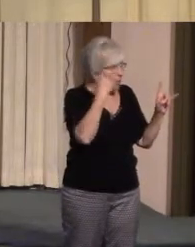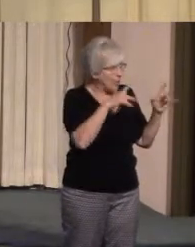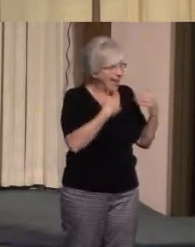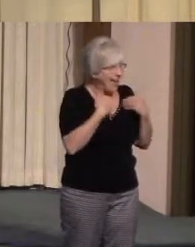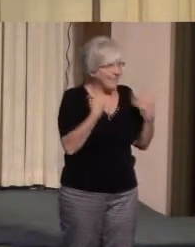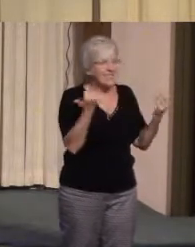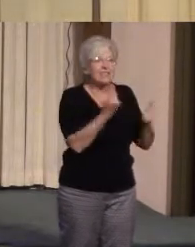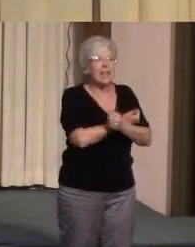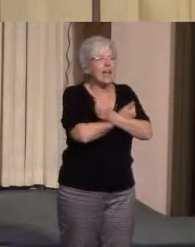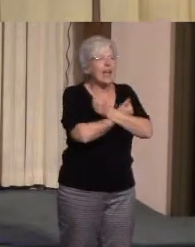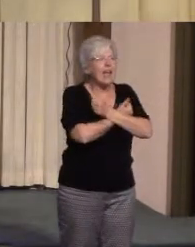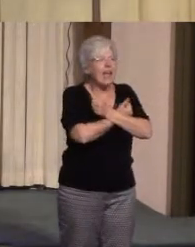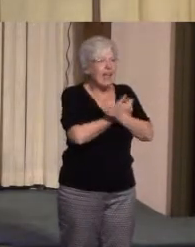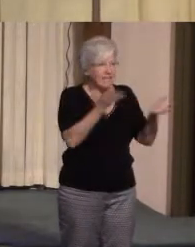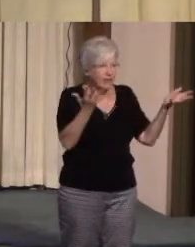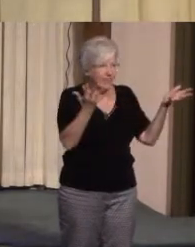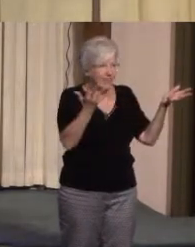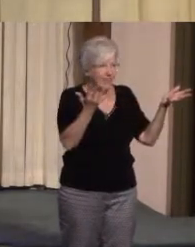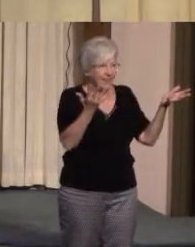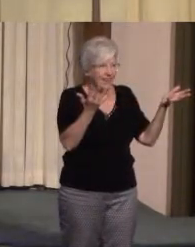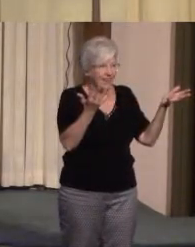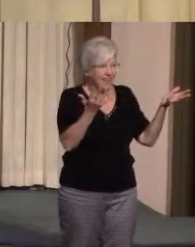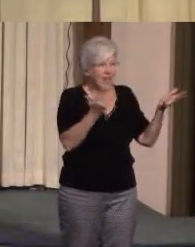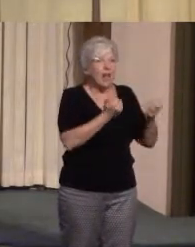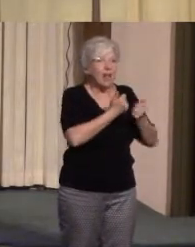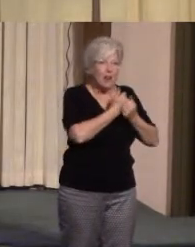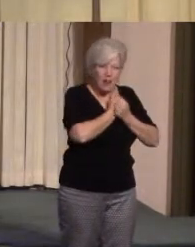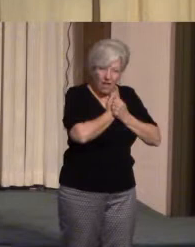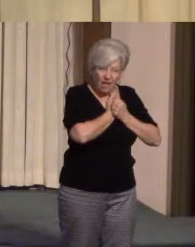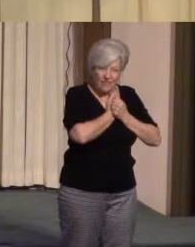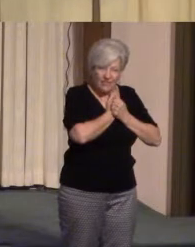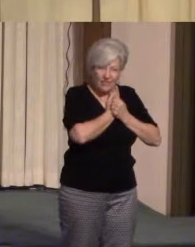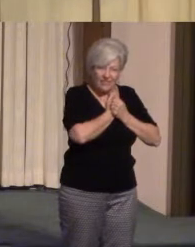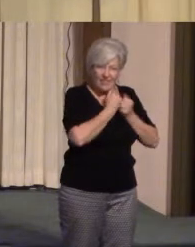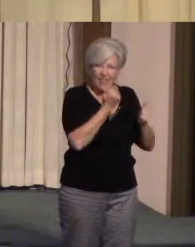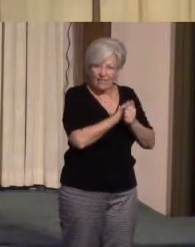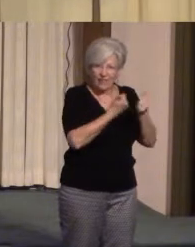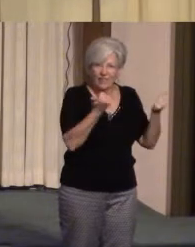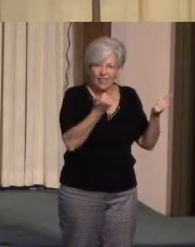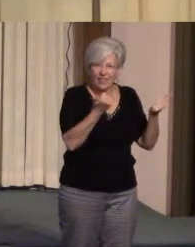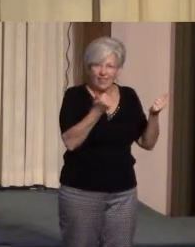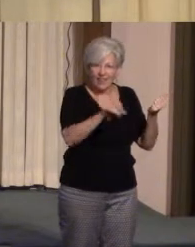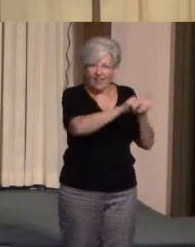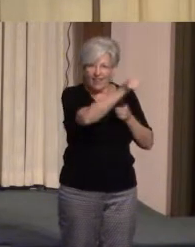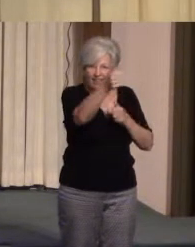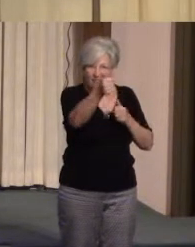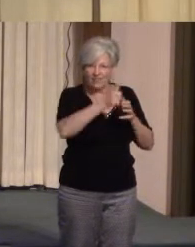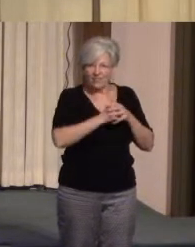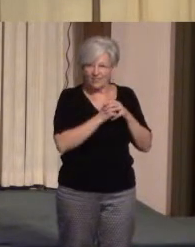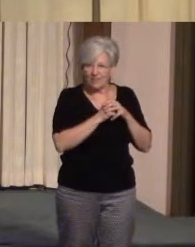have to go on is that everything loves everything else.